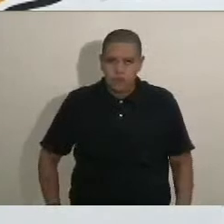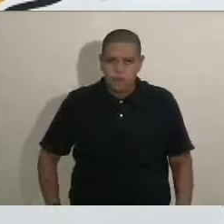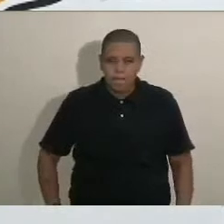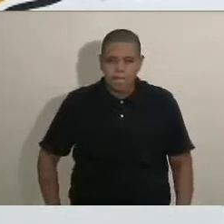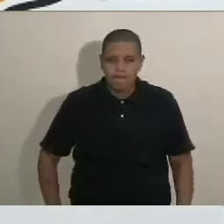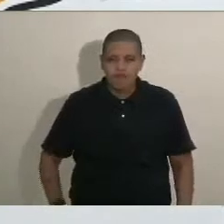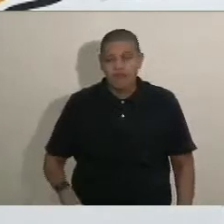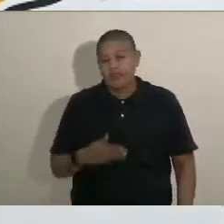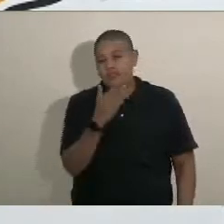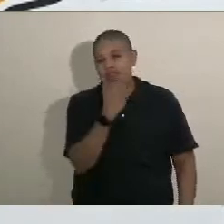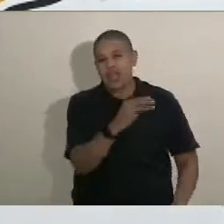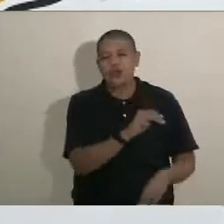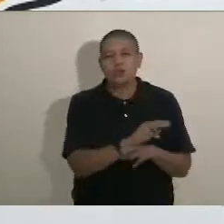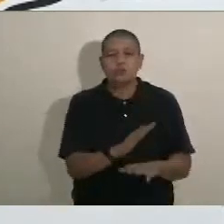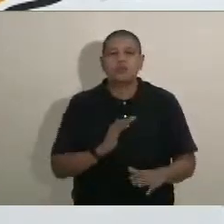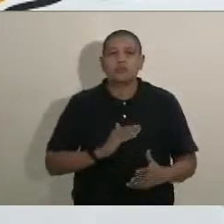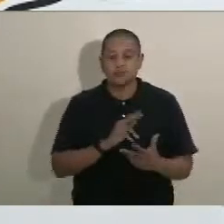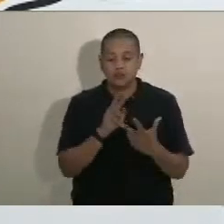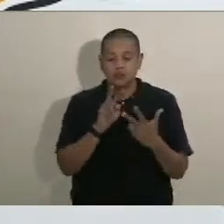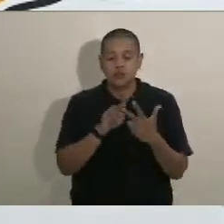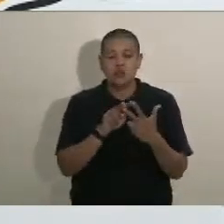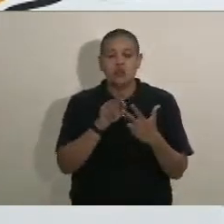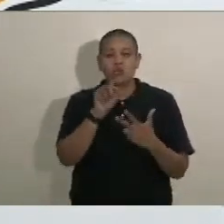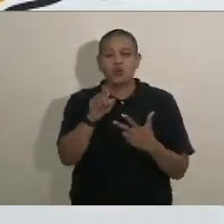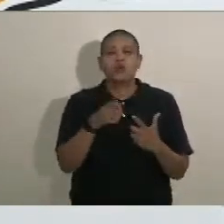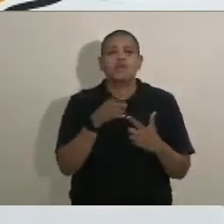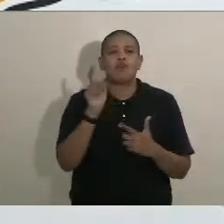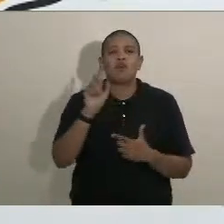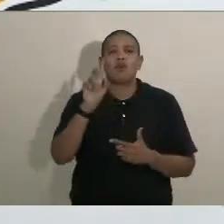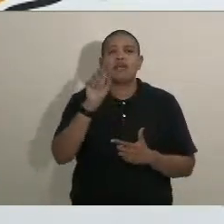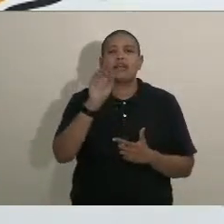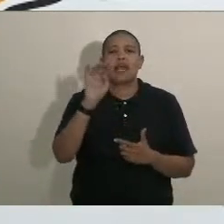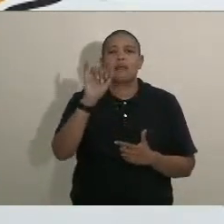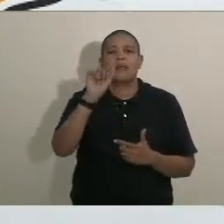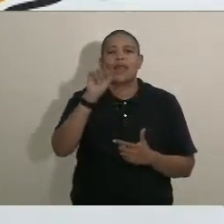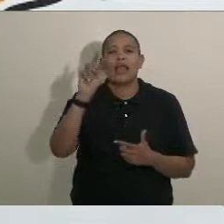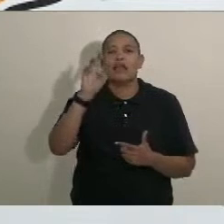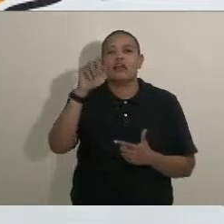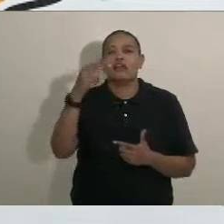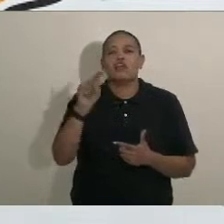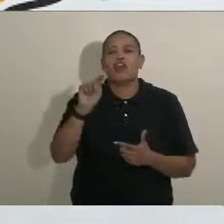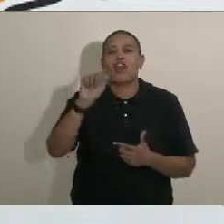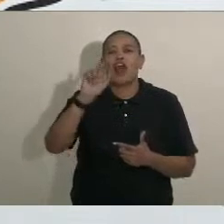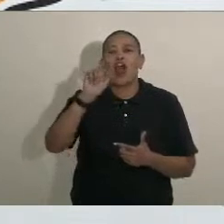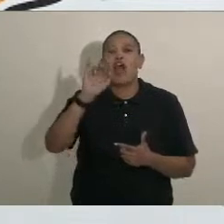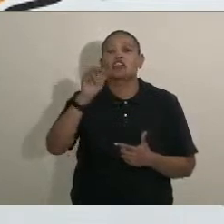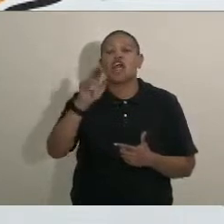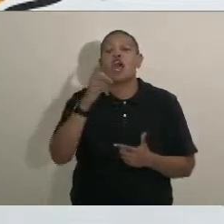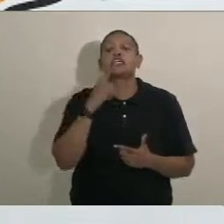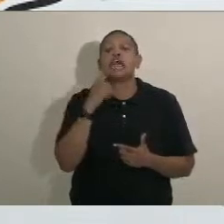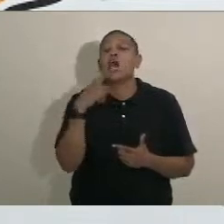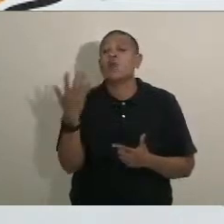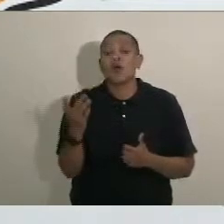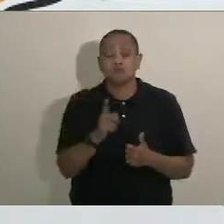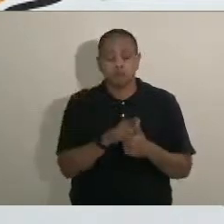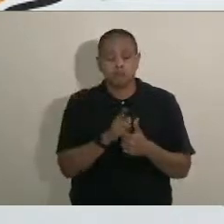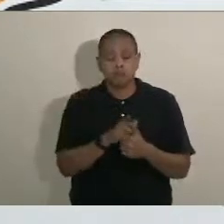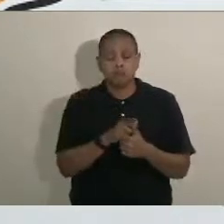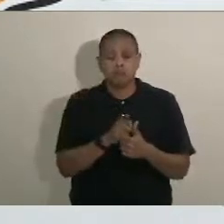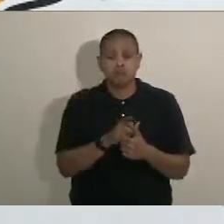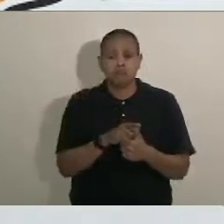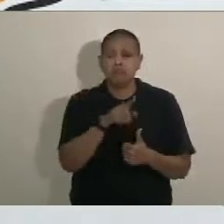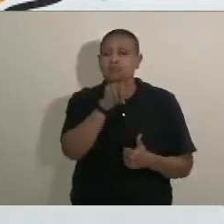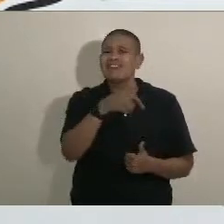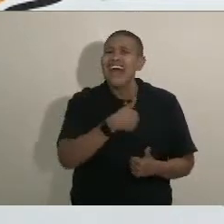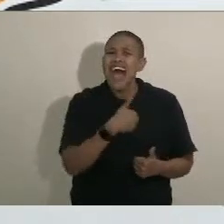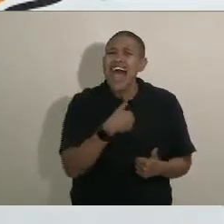Thank you, Minister. Our next two questions come from Debbie Ann Wright of RGR. At the first, it says there was at